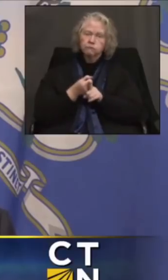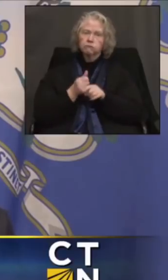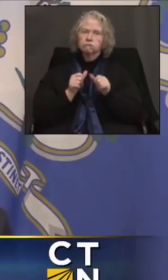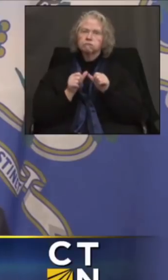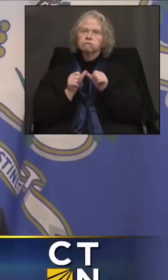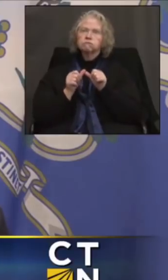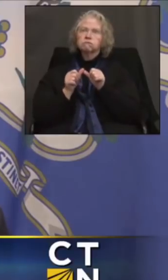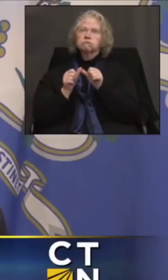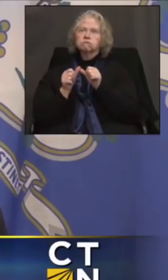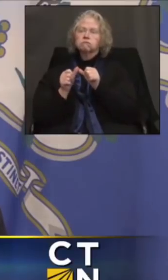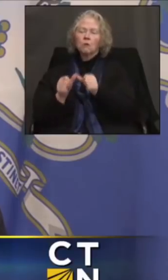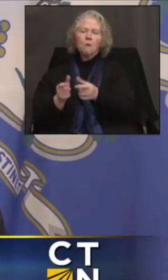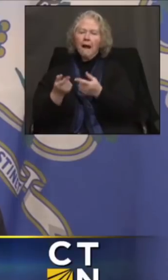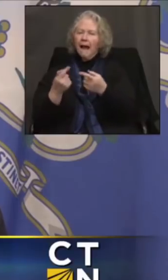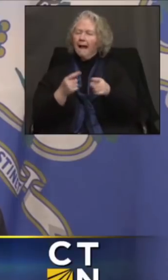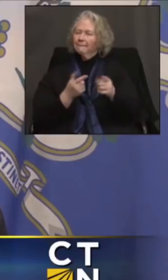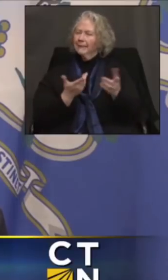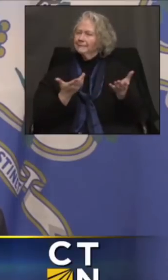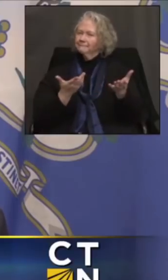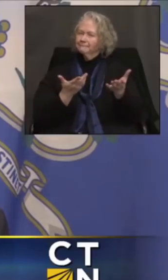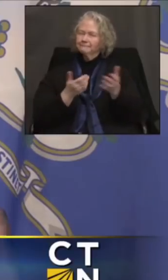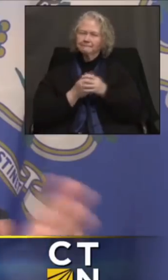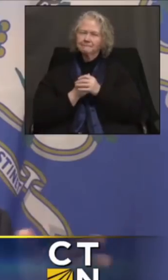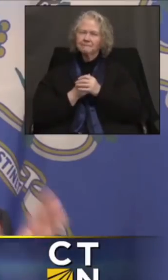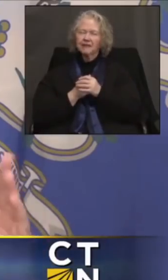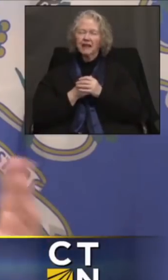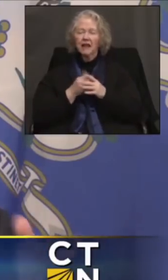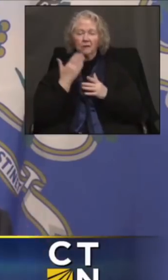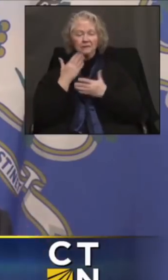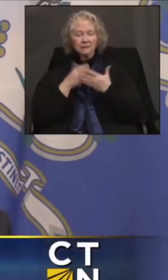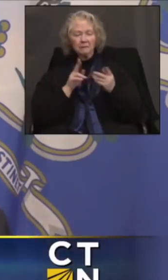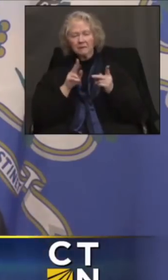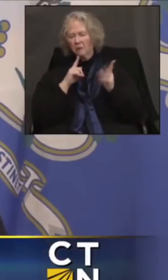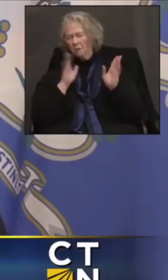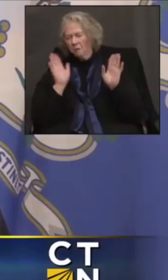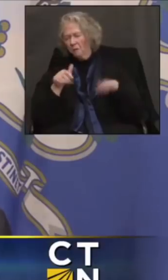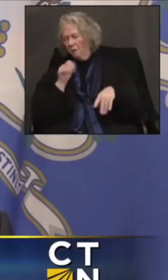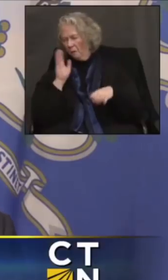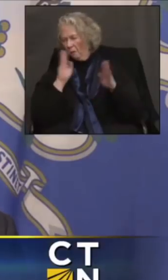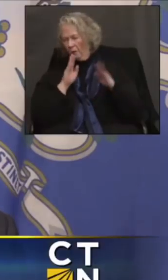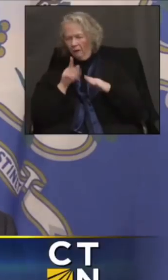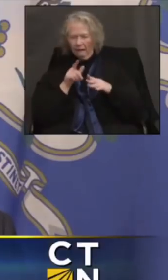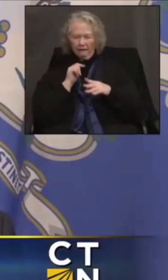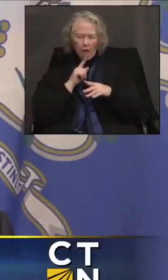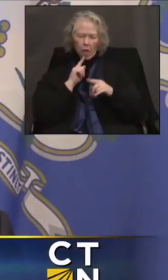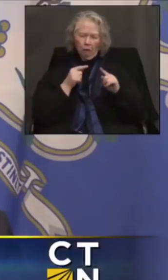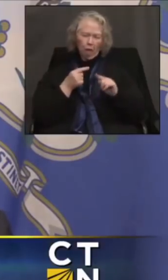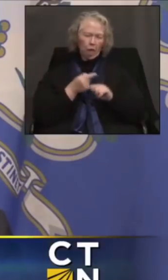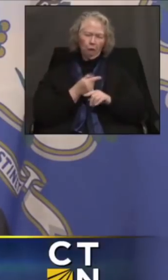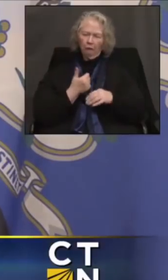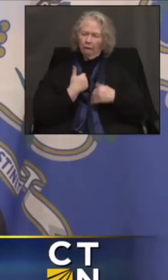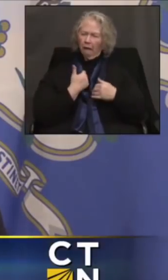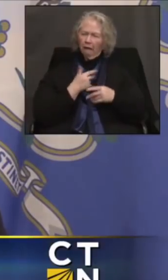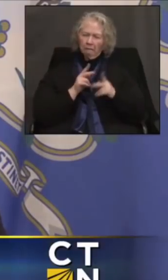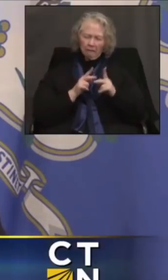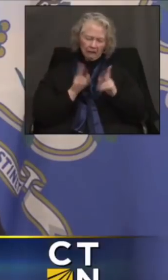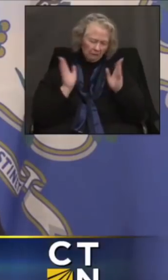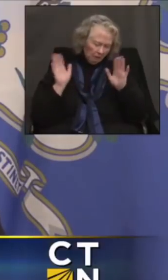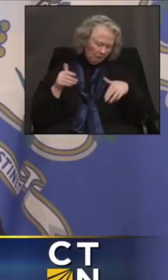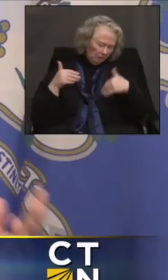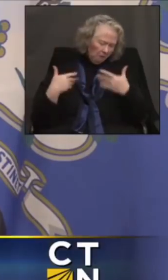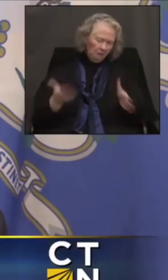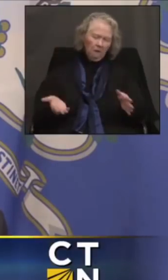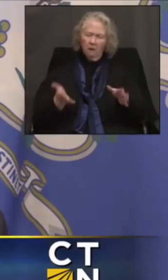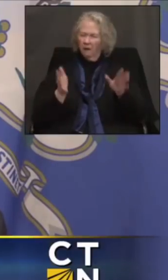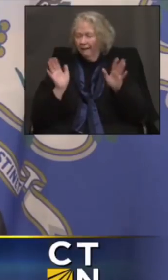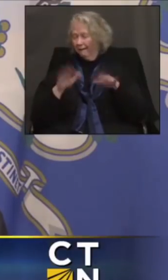I do take some exception to those that say, don't worry, it doesn't really impact young people. Let it rip, let it go through the system. If they don't end